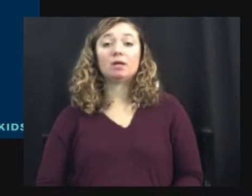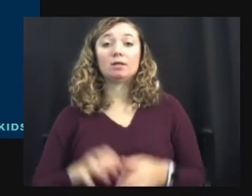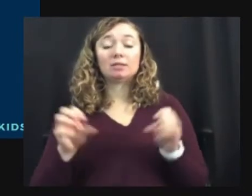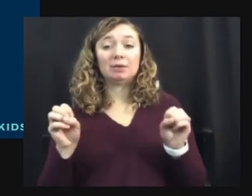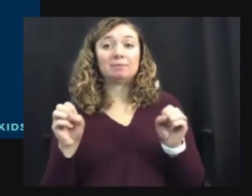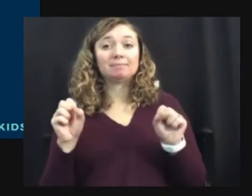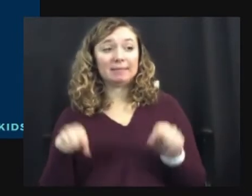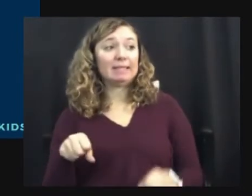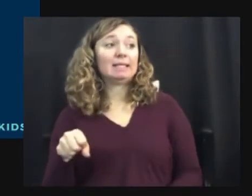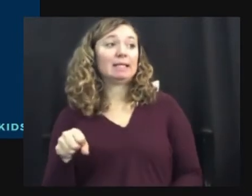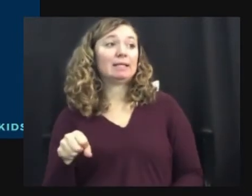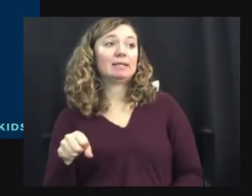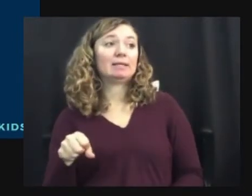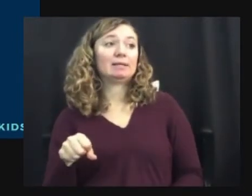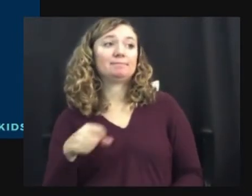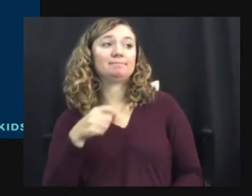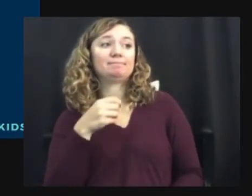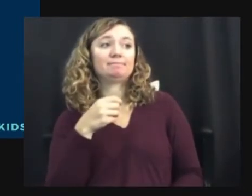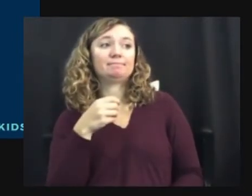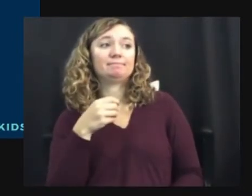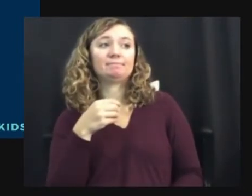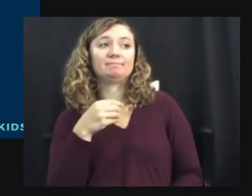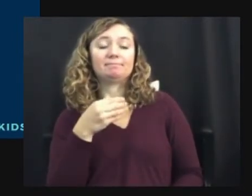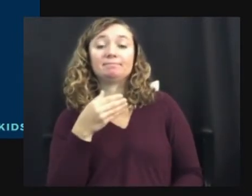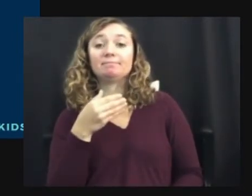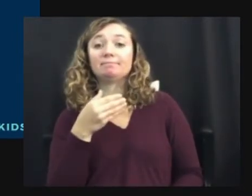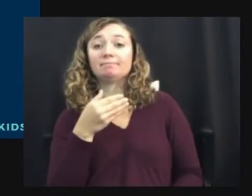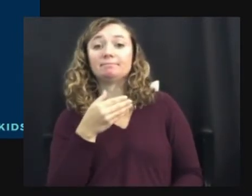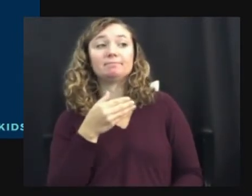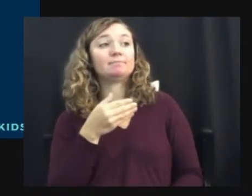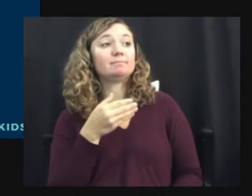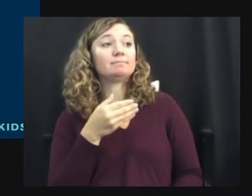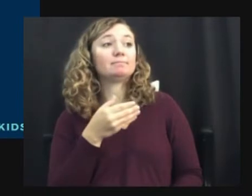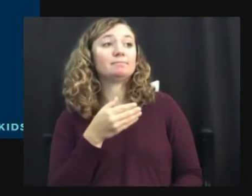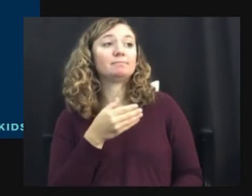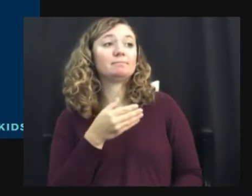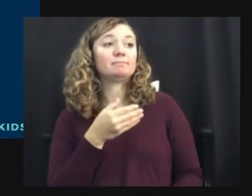yeah, these are things that